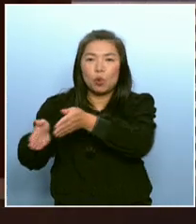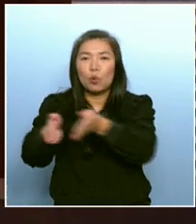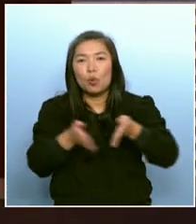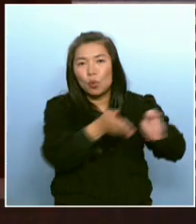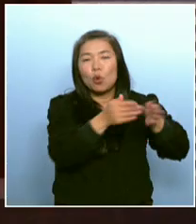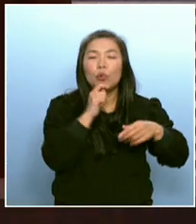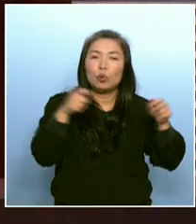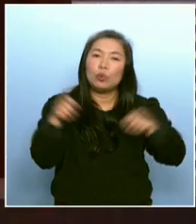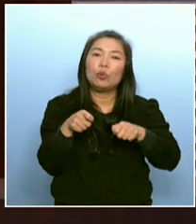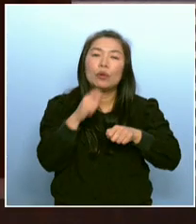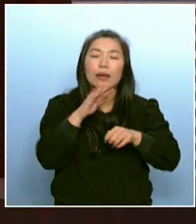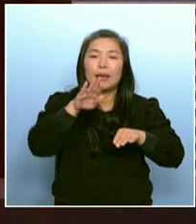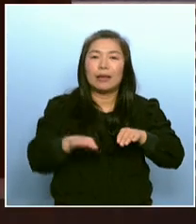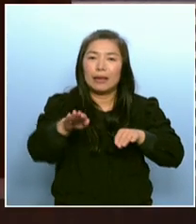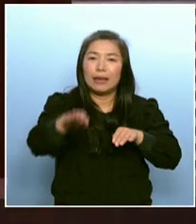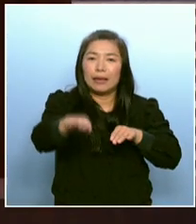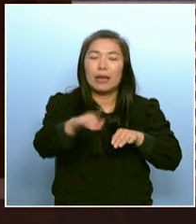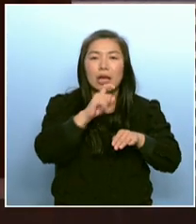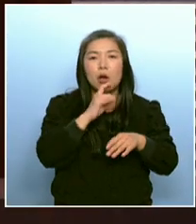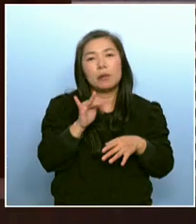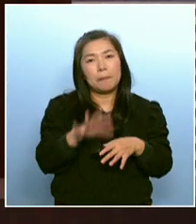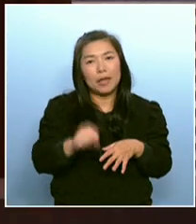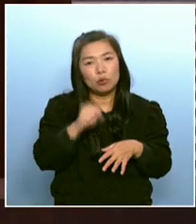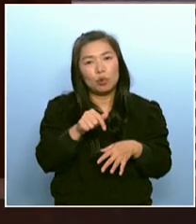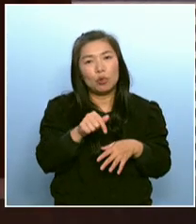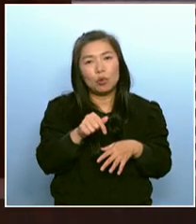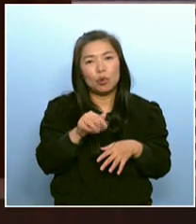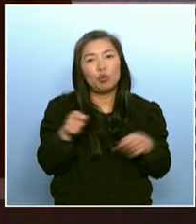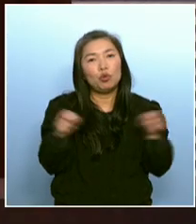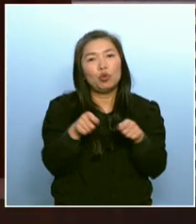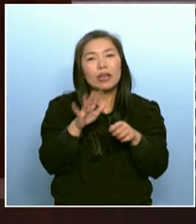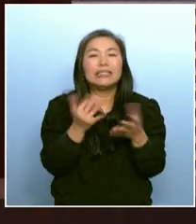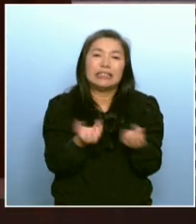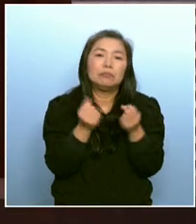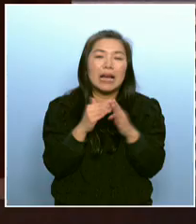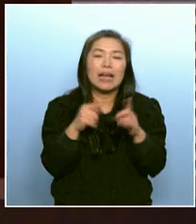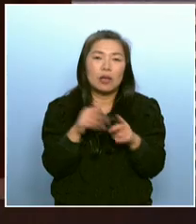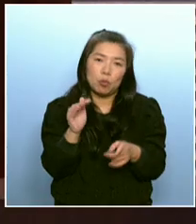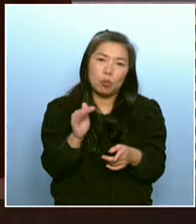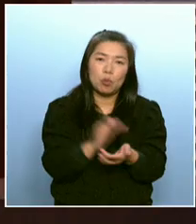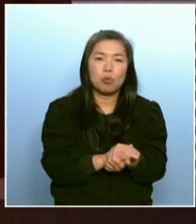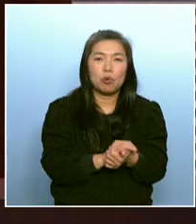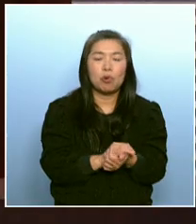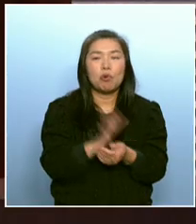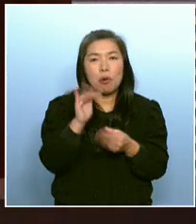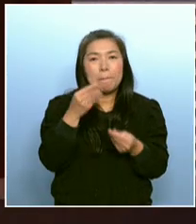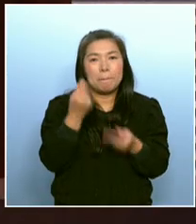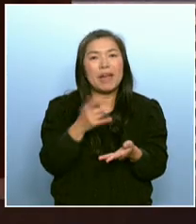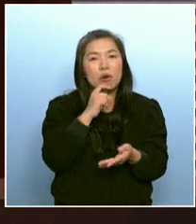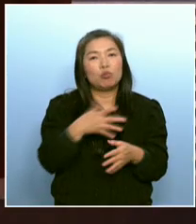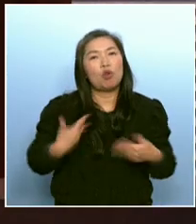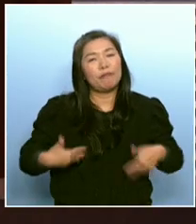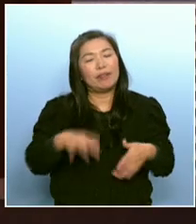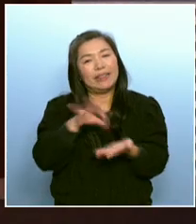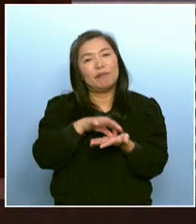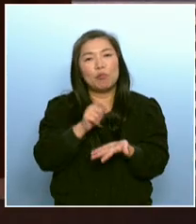make use of the corridors in housing estates as well as the temporary parking spaces for people to